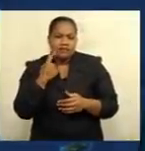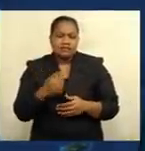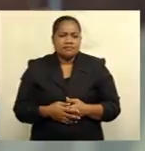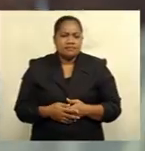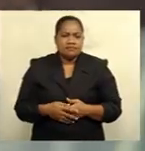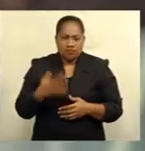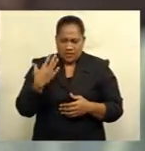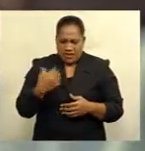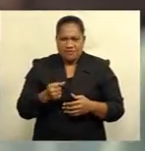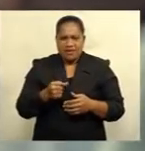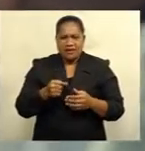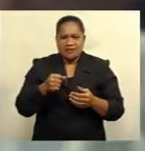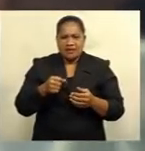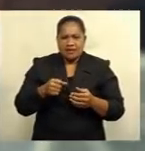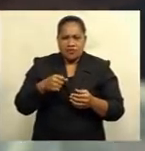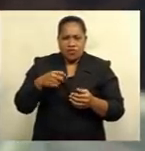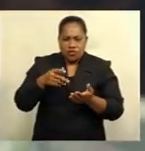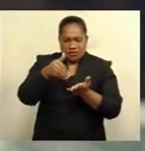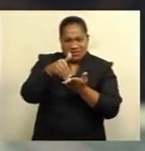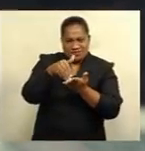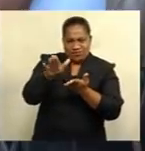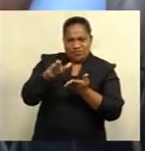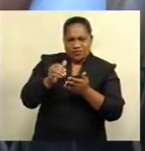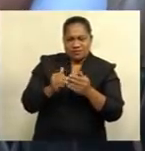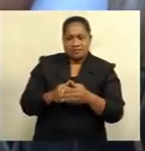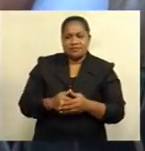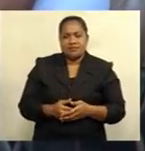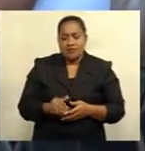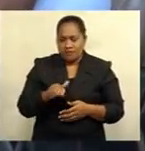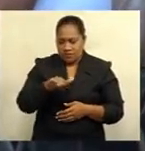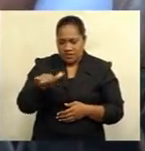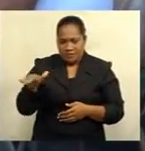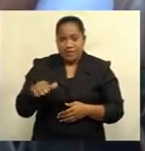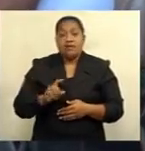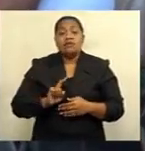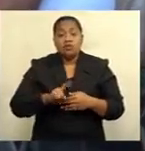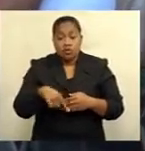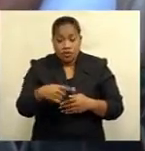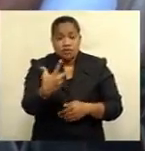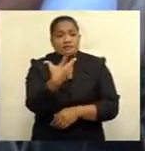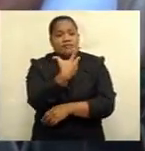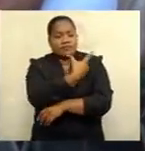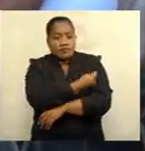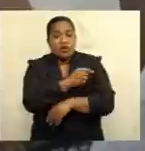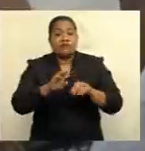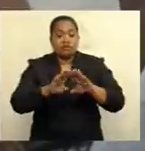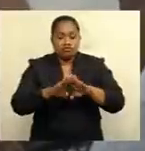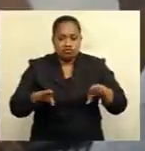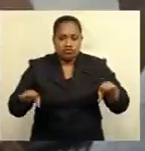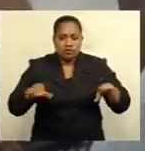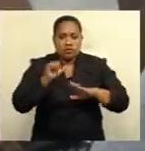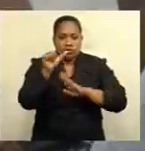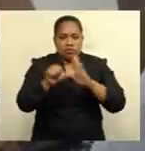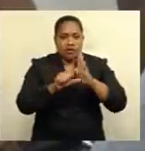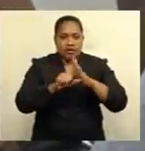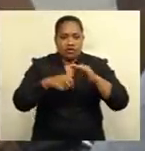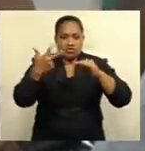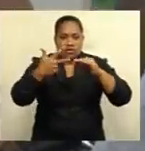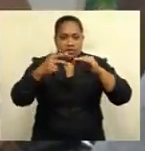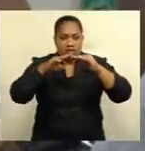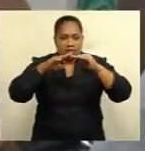that. He adds more stock is expected to continue the vaccination of eligible children less than 18 years old.